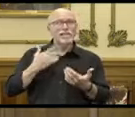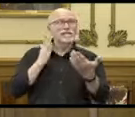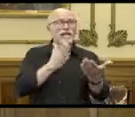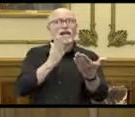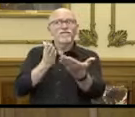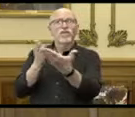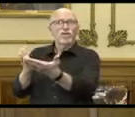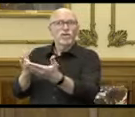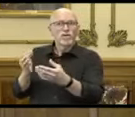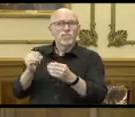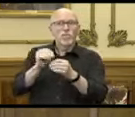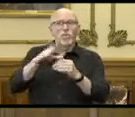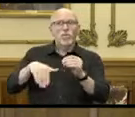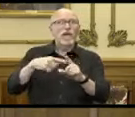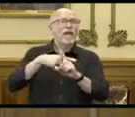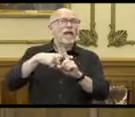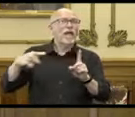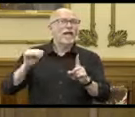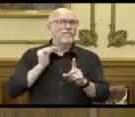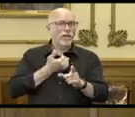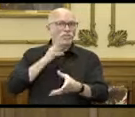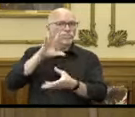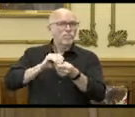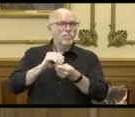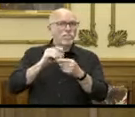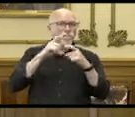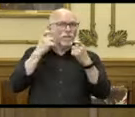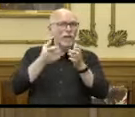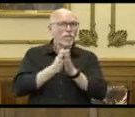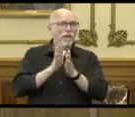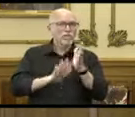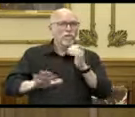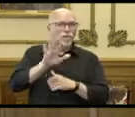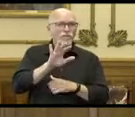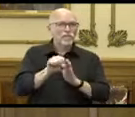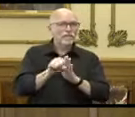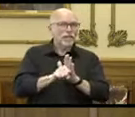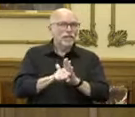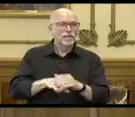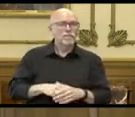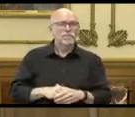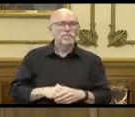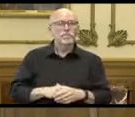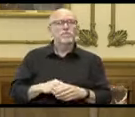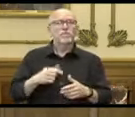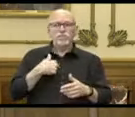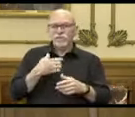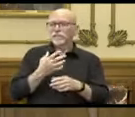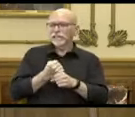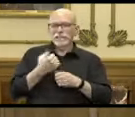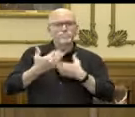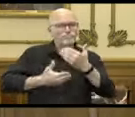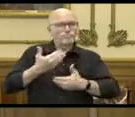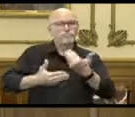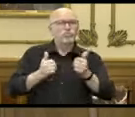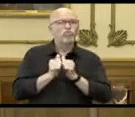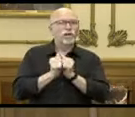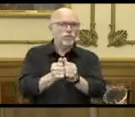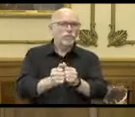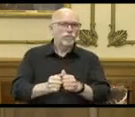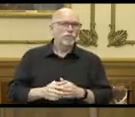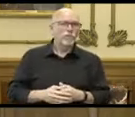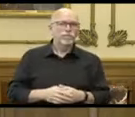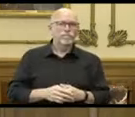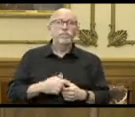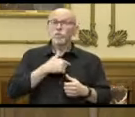more than half the total number of masks requested statewide. We are getting it done together.